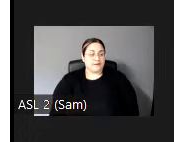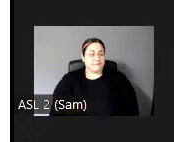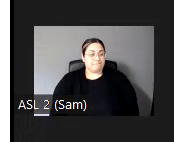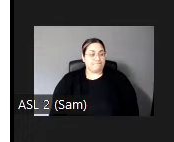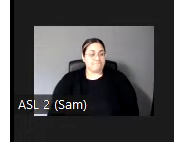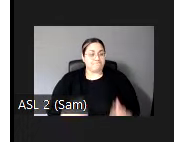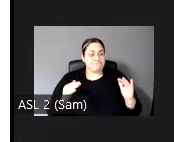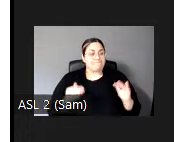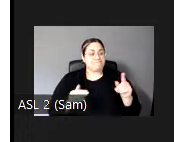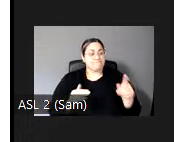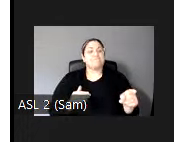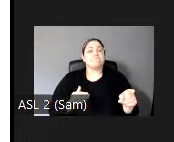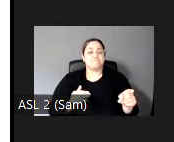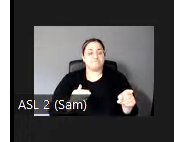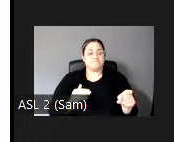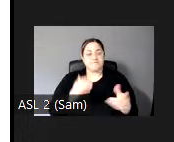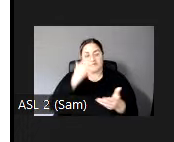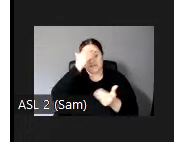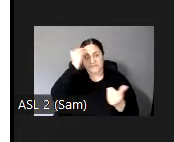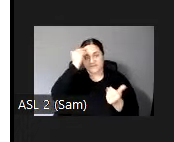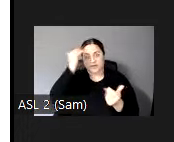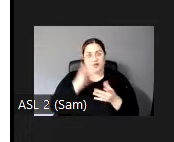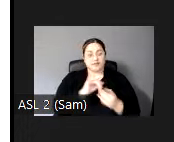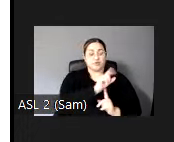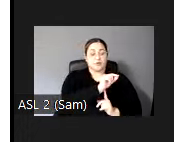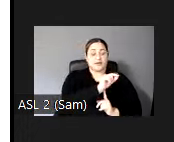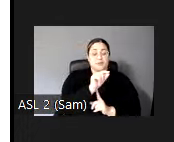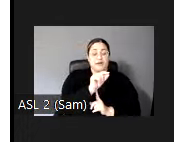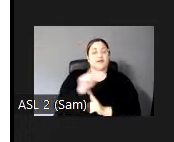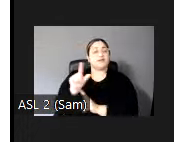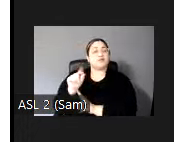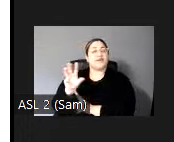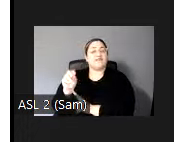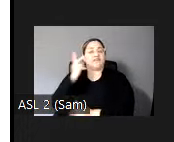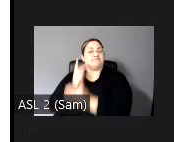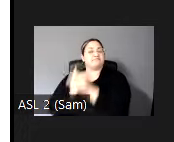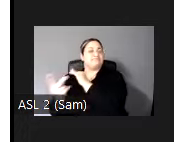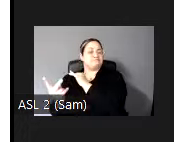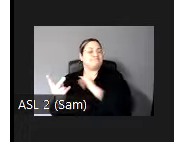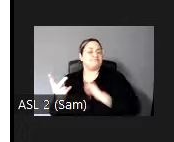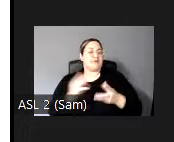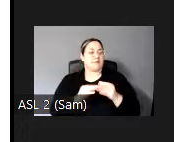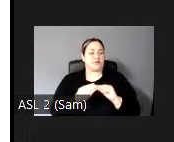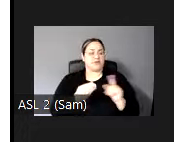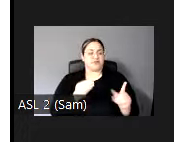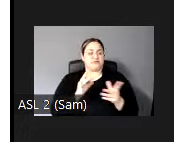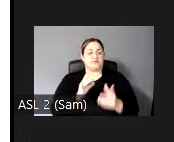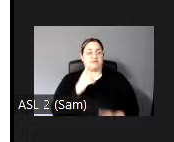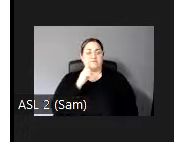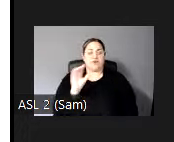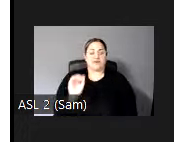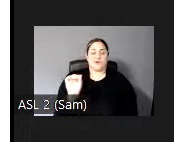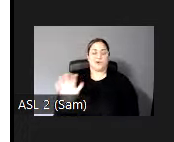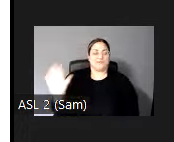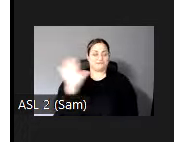This is the age breakdown projected both actual in 2020 and then projected to